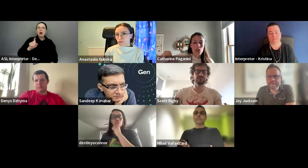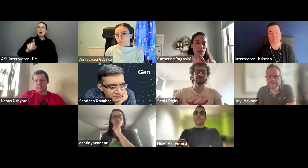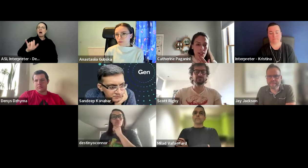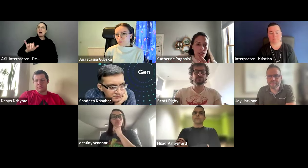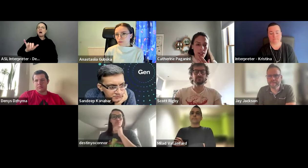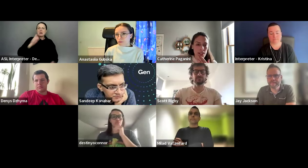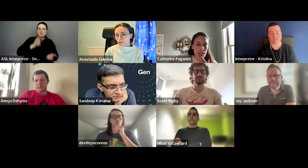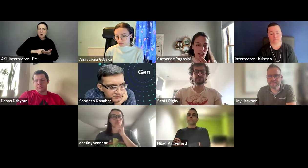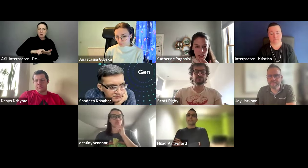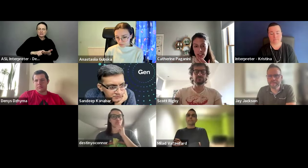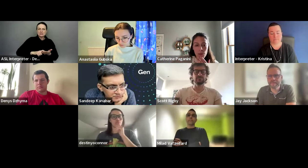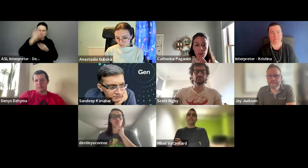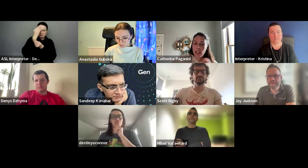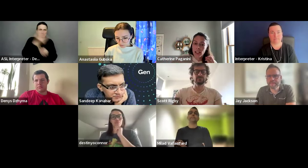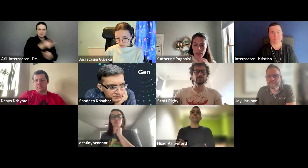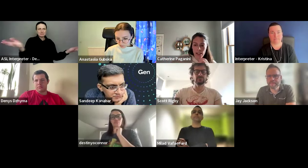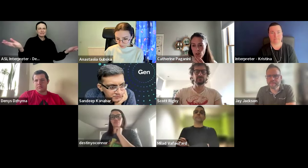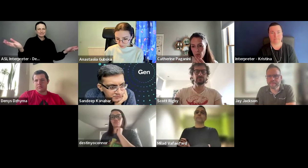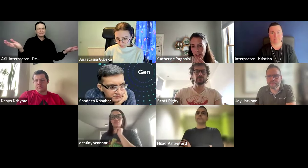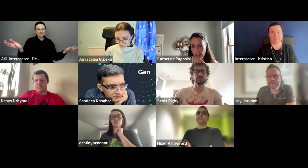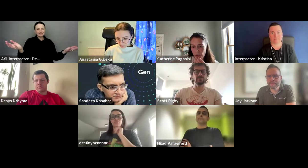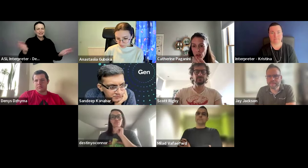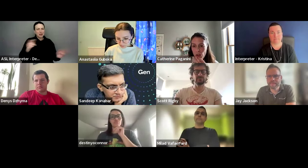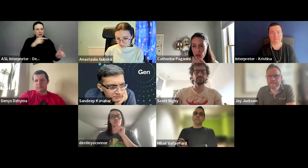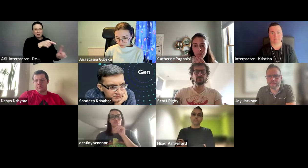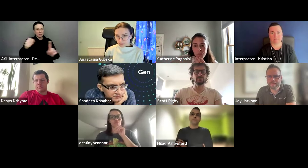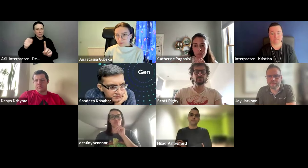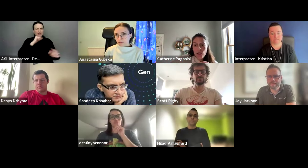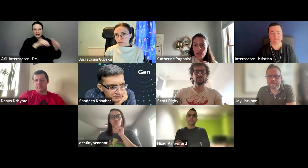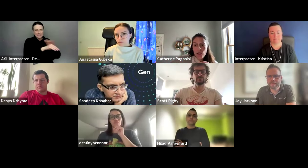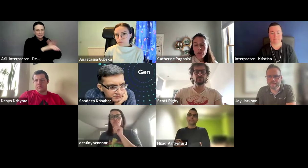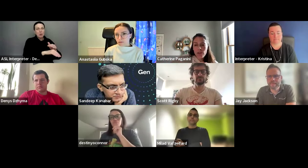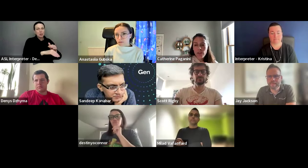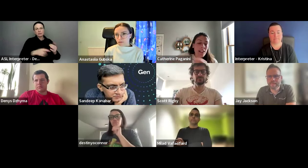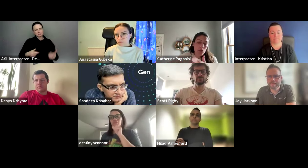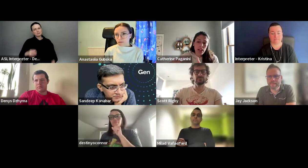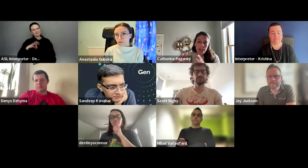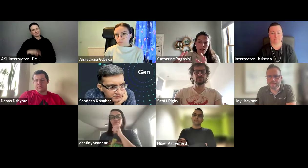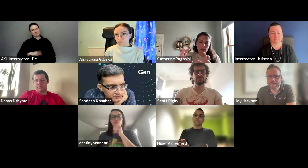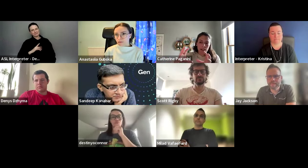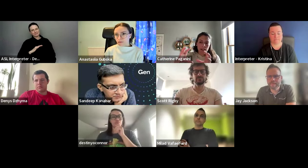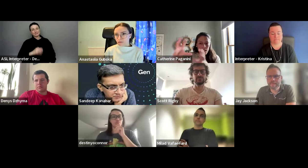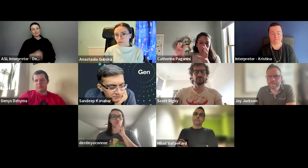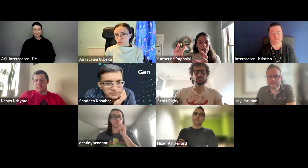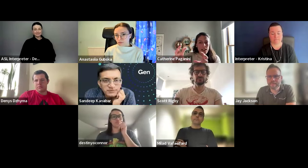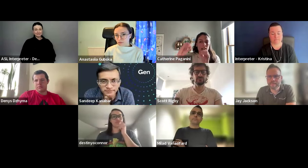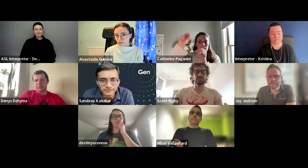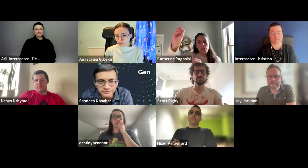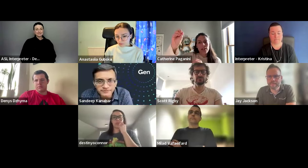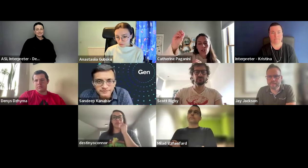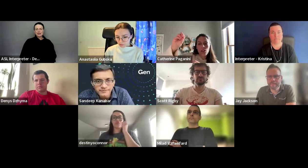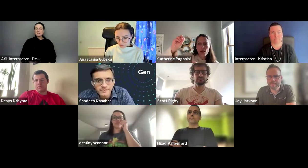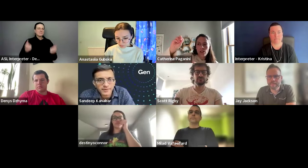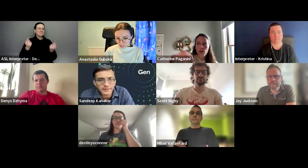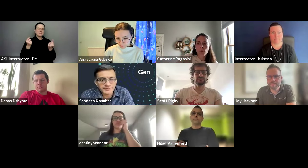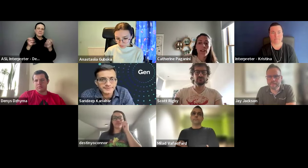word and just point out things that are inaccessible, that's a huge win, right? So I just... And that's like a lot